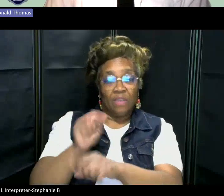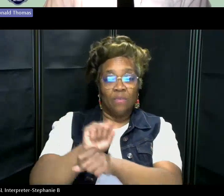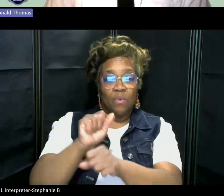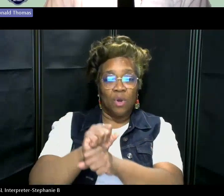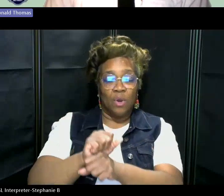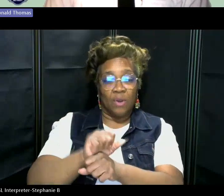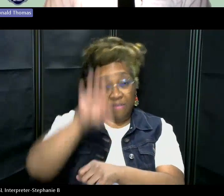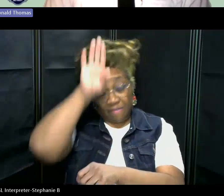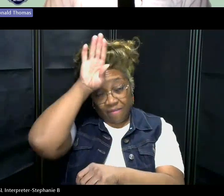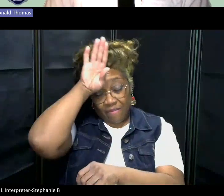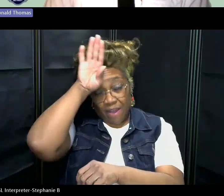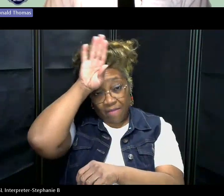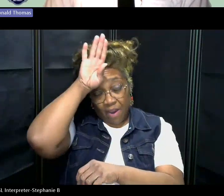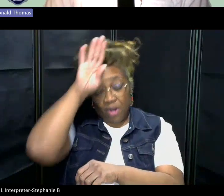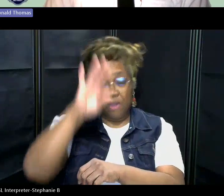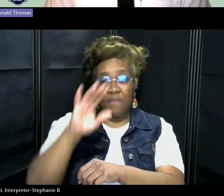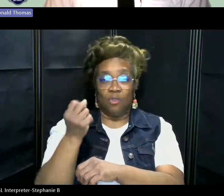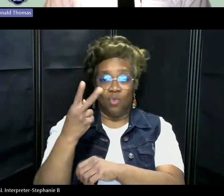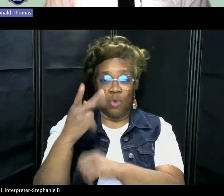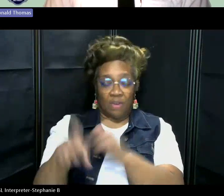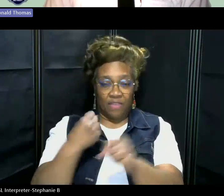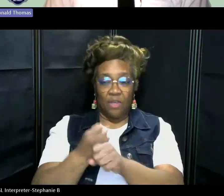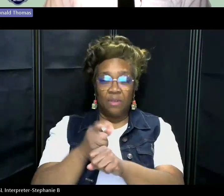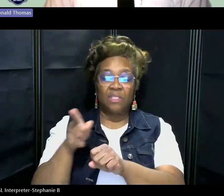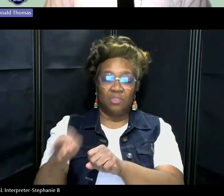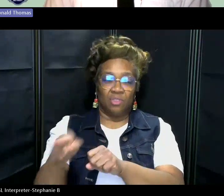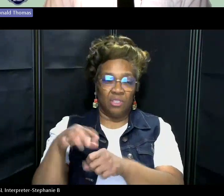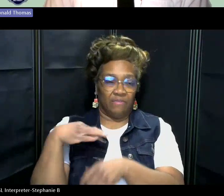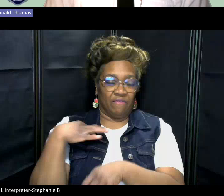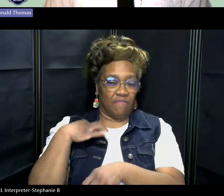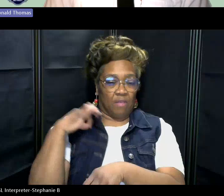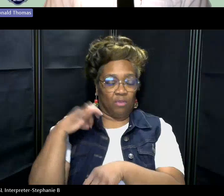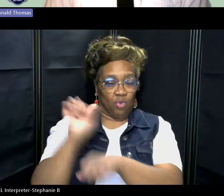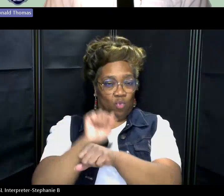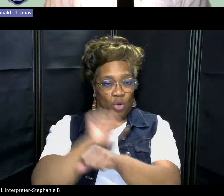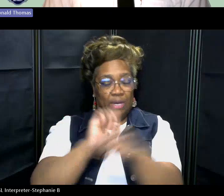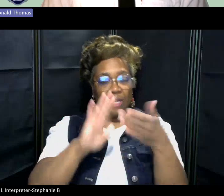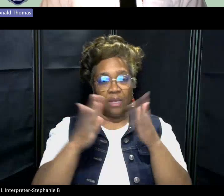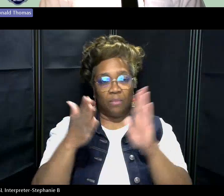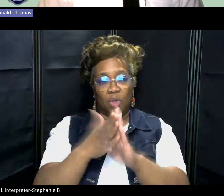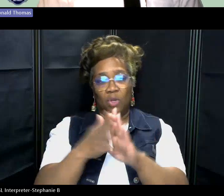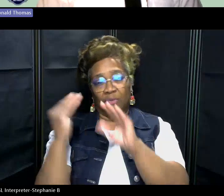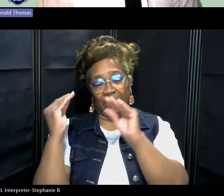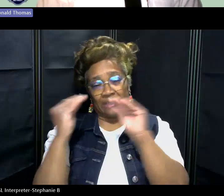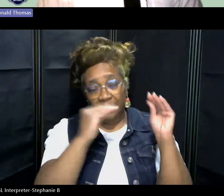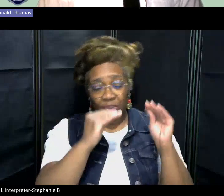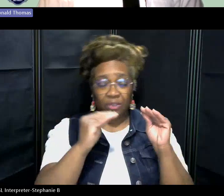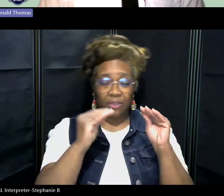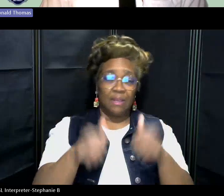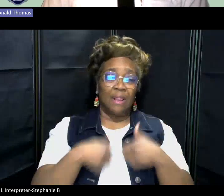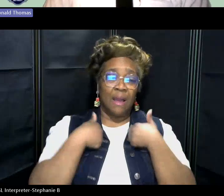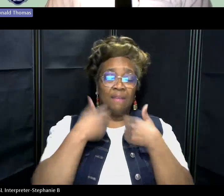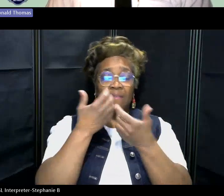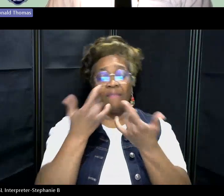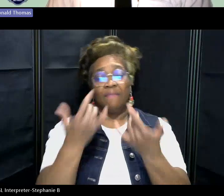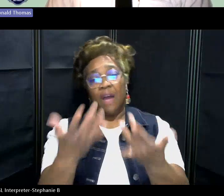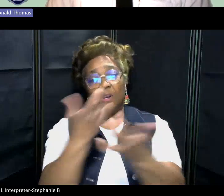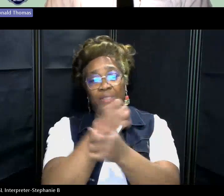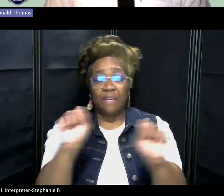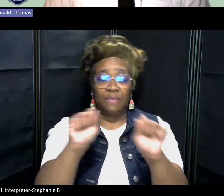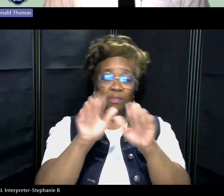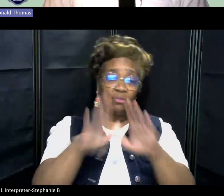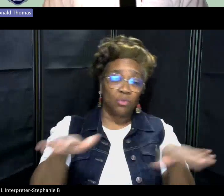and continuously volunteered her time working in the community for education purposes for life and fire safety for children in